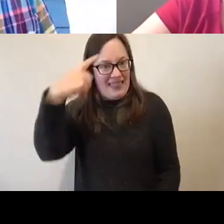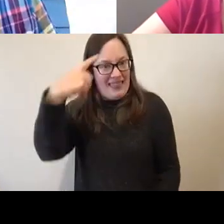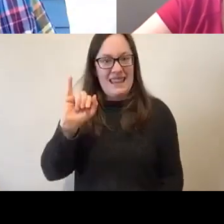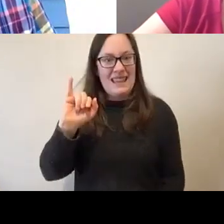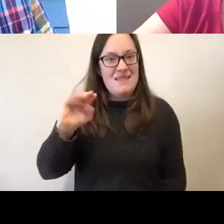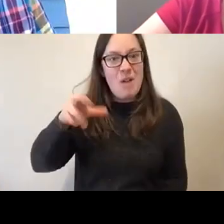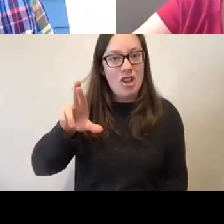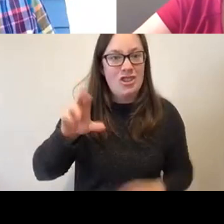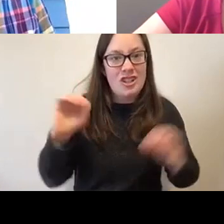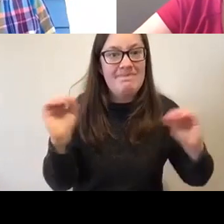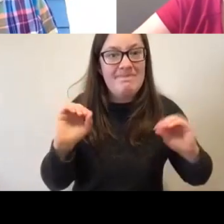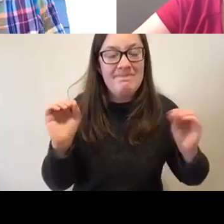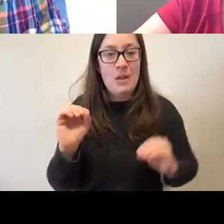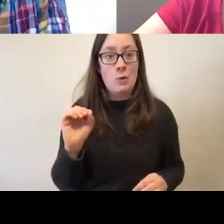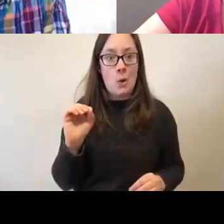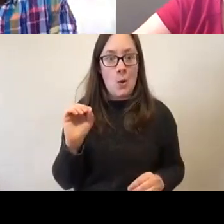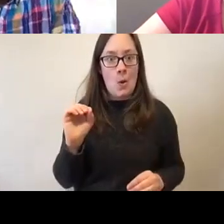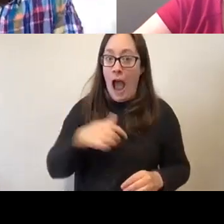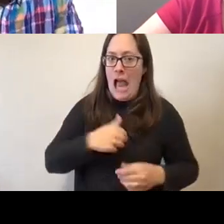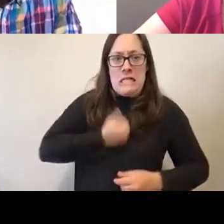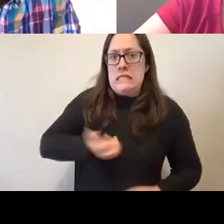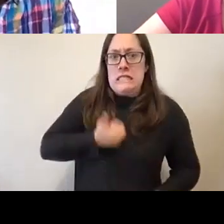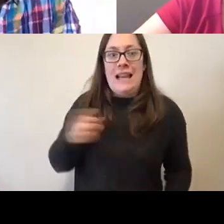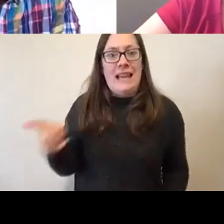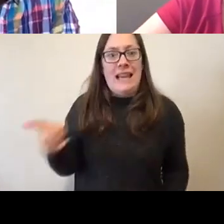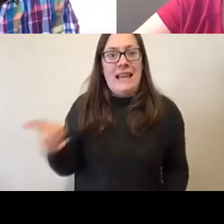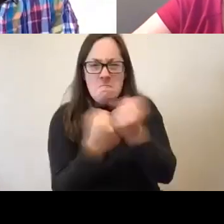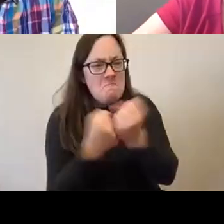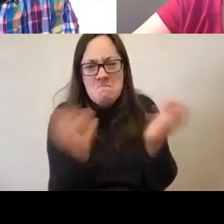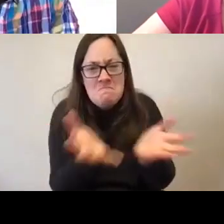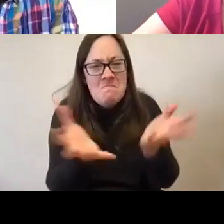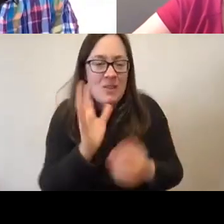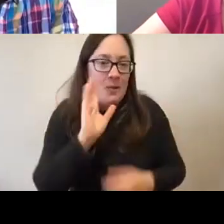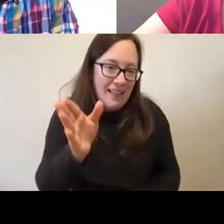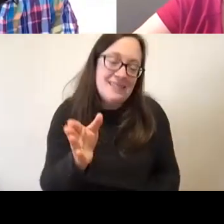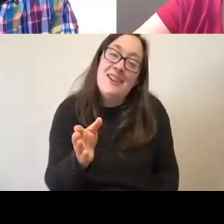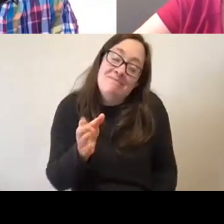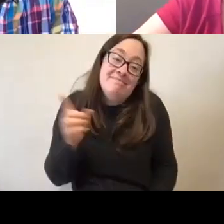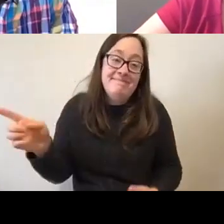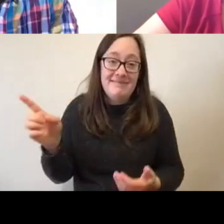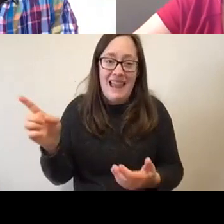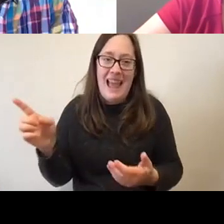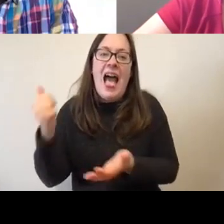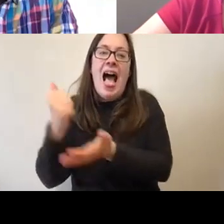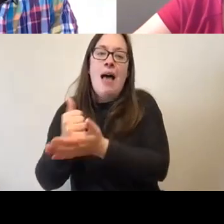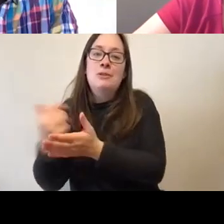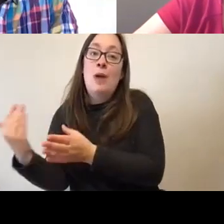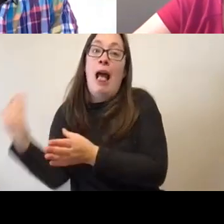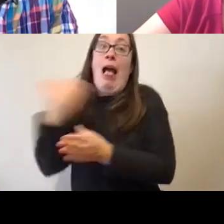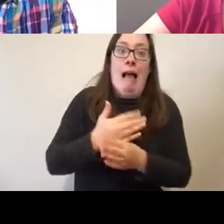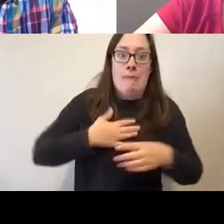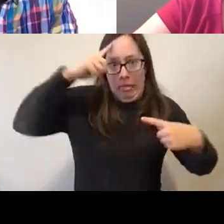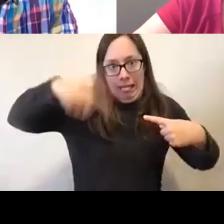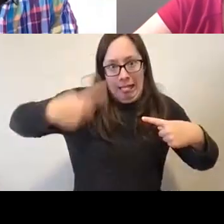like pumps me up. So I think that has been really helpful. It stops the mother nagging voice in my